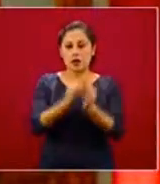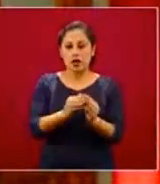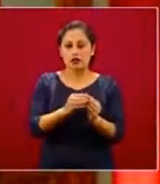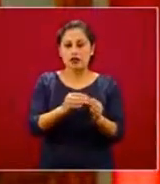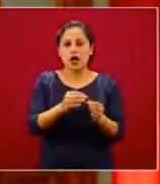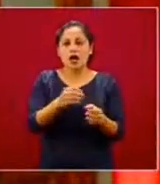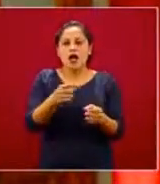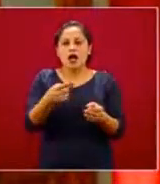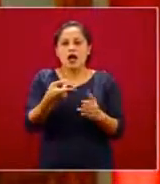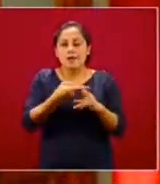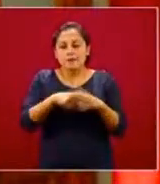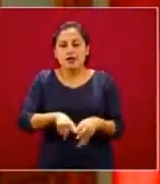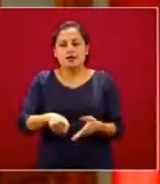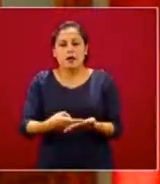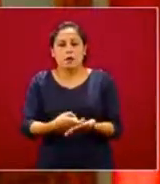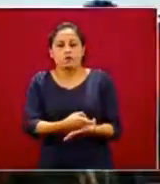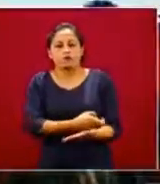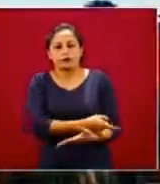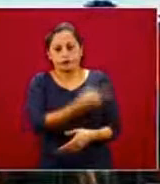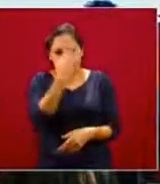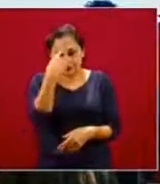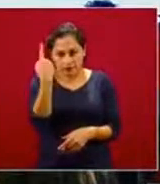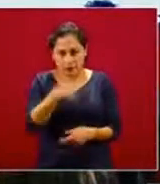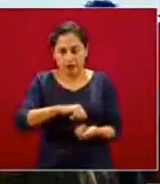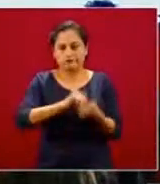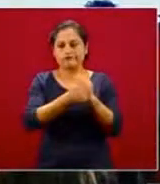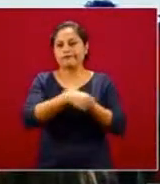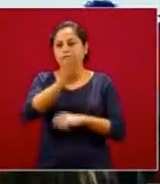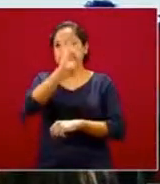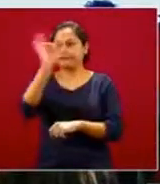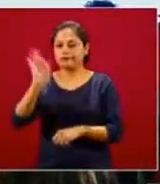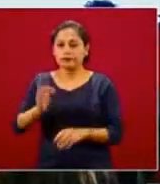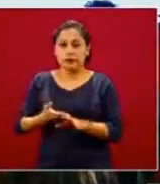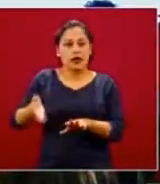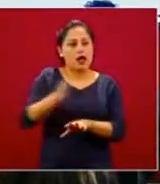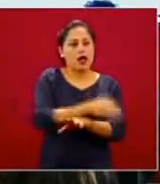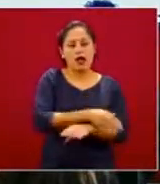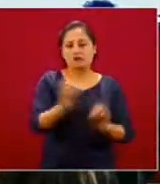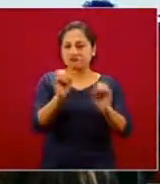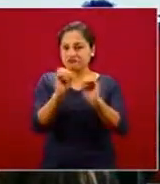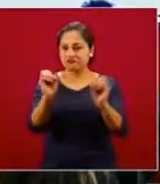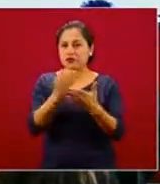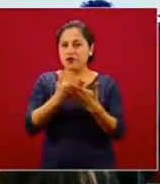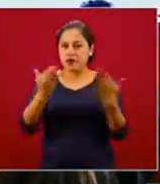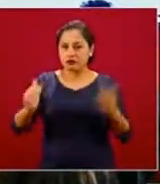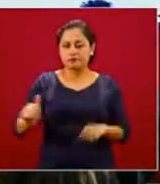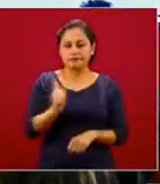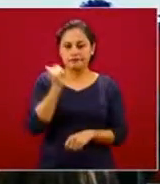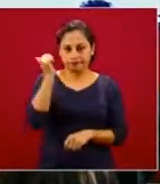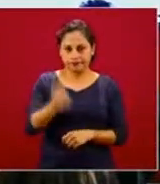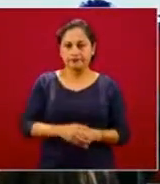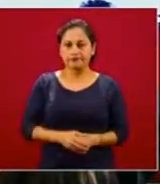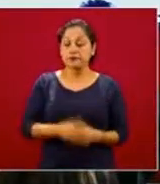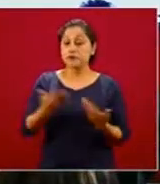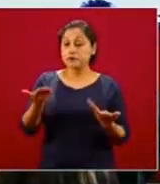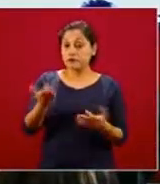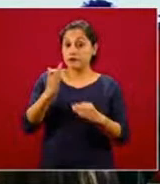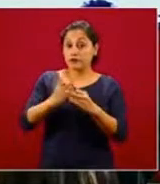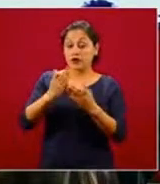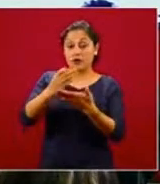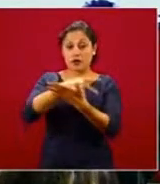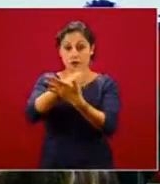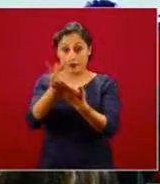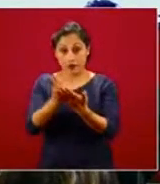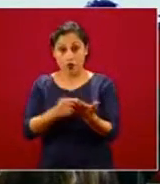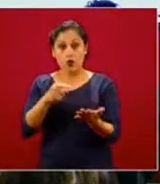account durante is la the sana larvae distancia no control. se realizó. ¿Me pasas And this la because of siguiente, por the favor? health distancing Entonces, campaign lo que hasn't se hizo por happened parte del as programa que